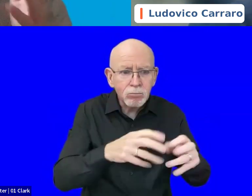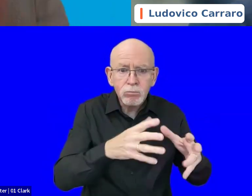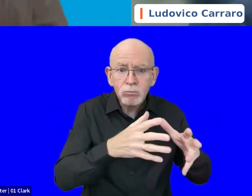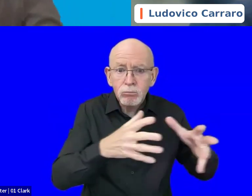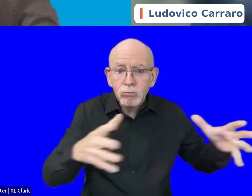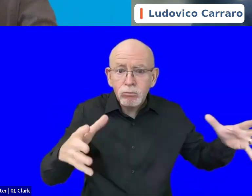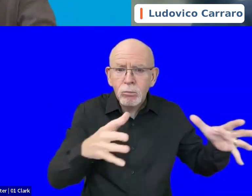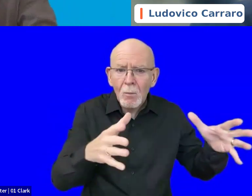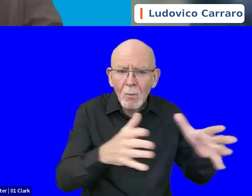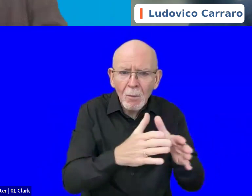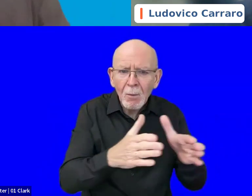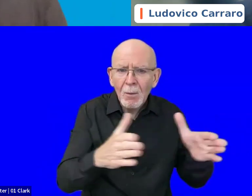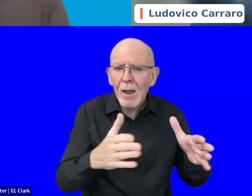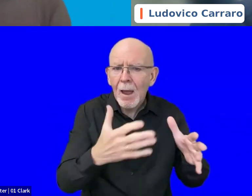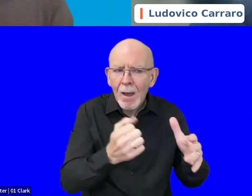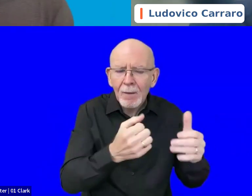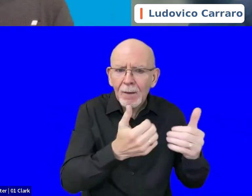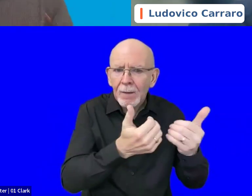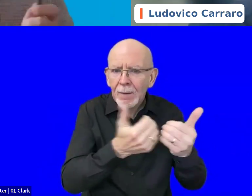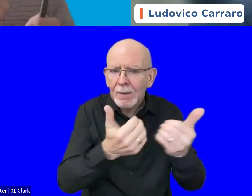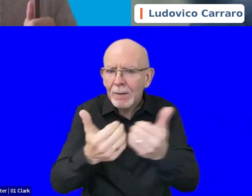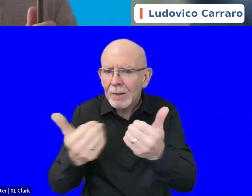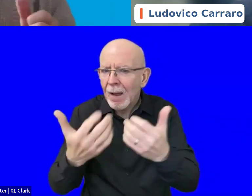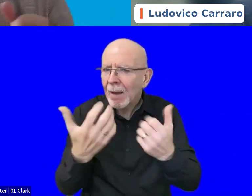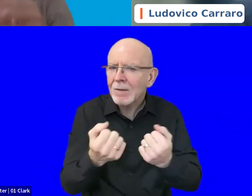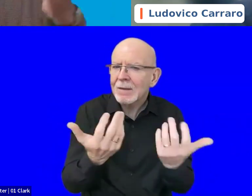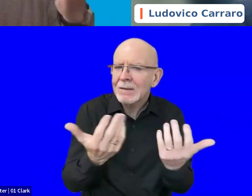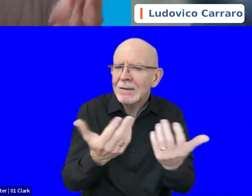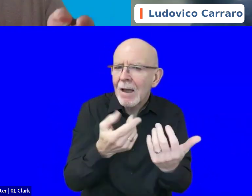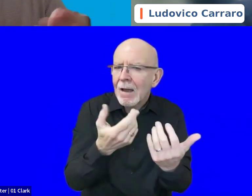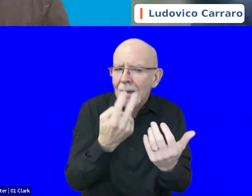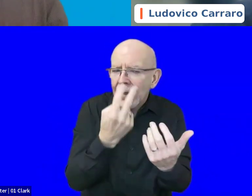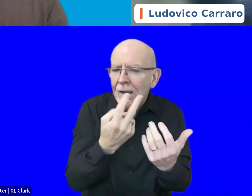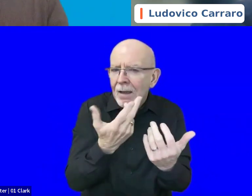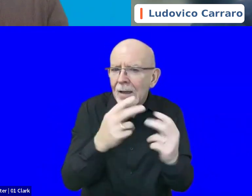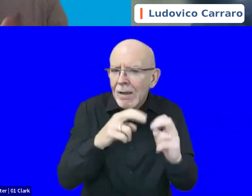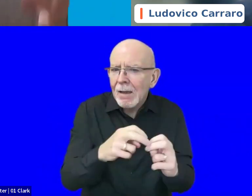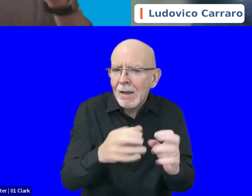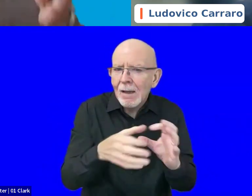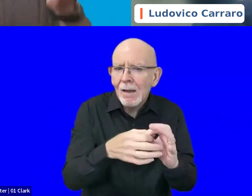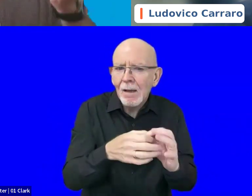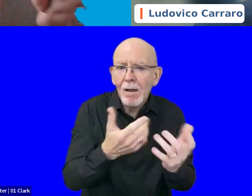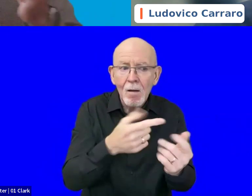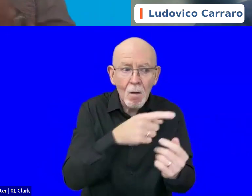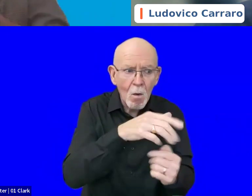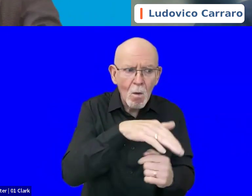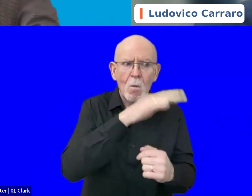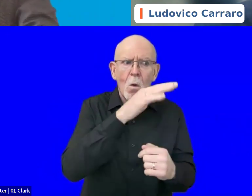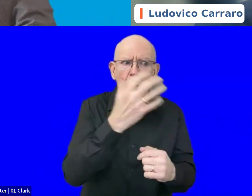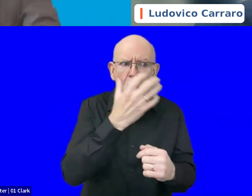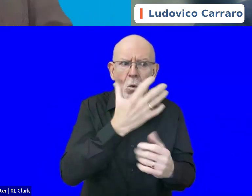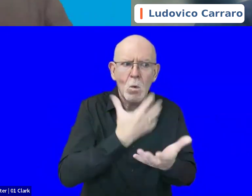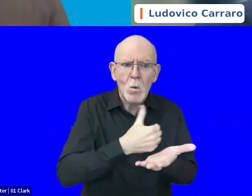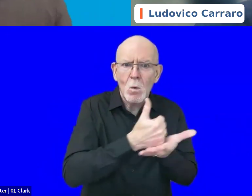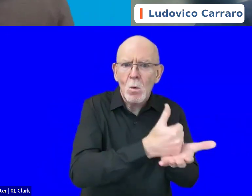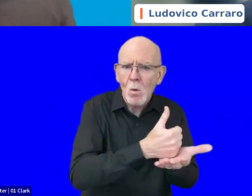functioning difficulties and related support needs, but it might be difficult with the data sets that we have to go in more